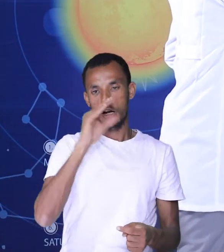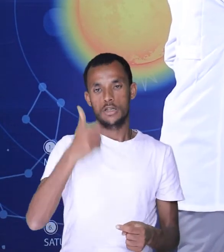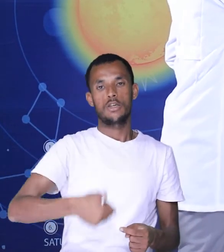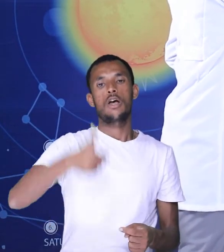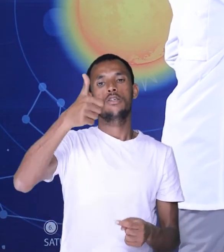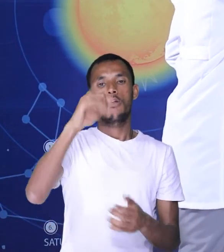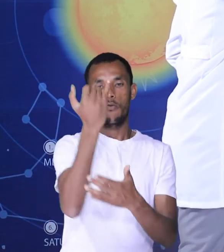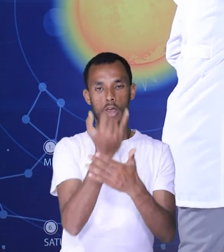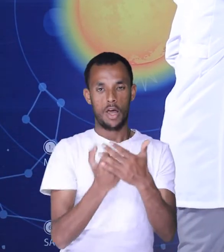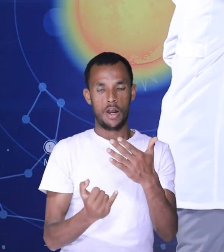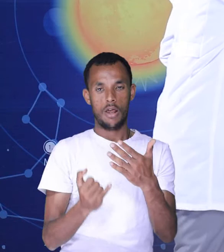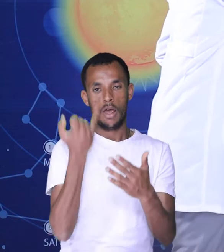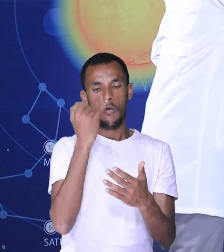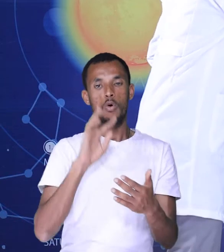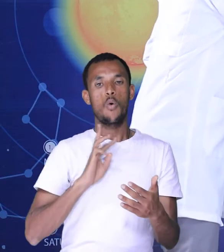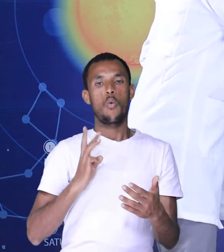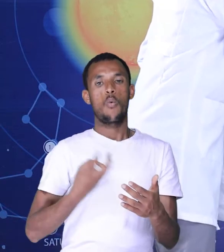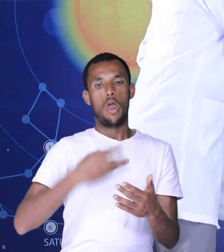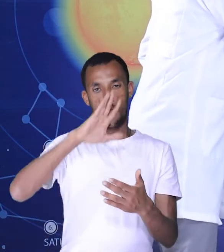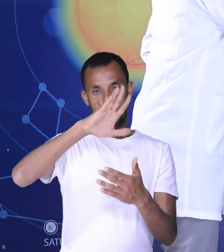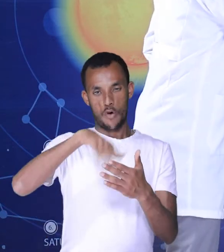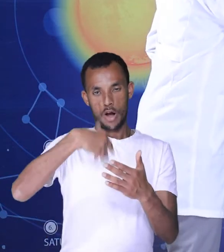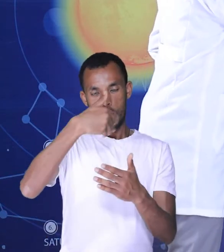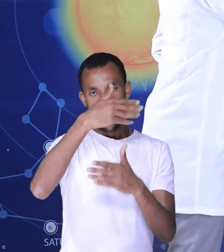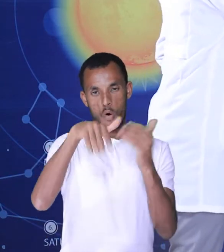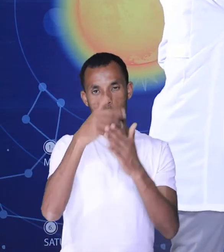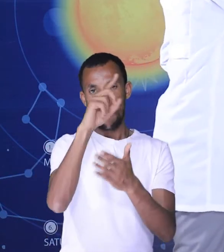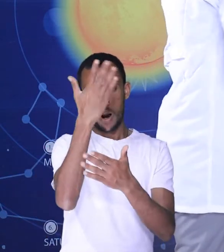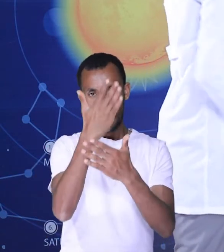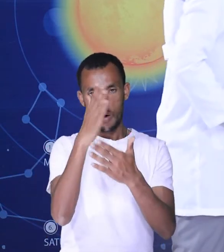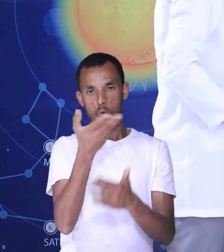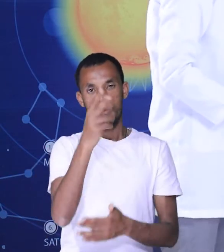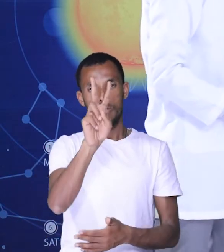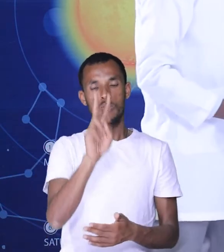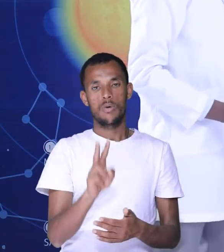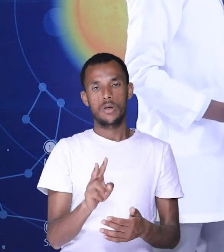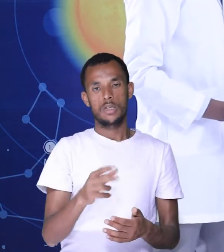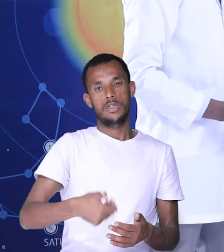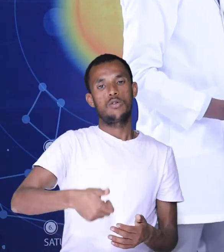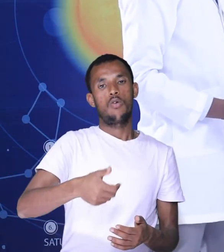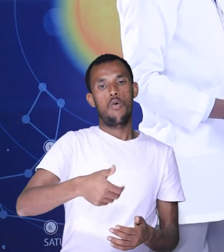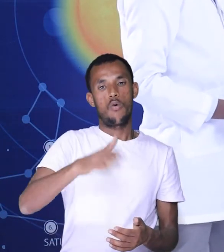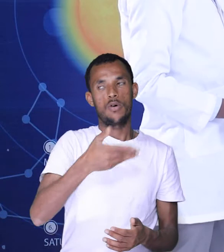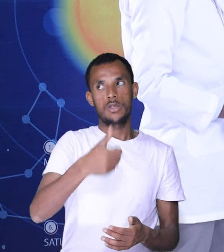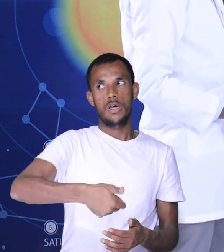other figure, and if we fold along this figure, one half coincides over the other